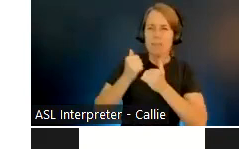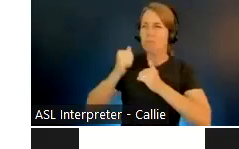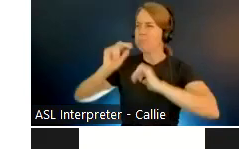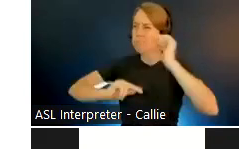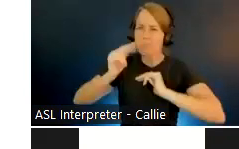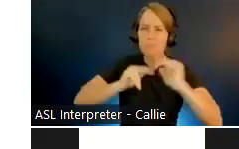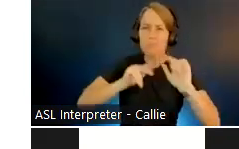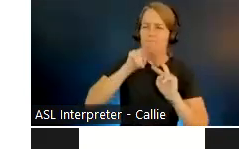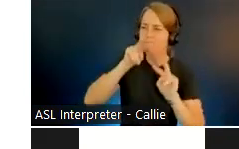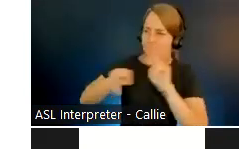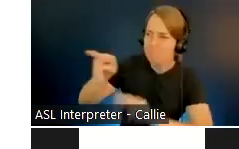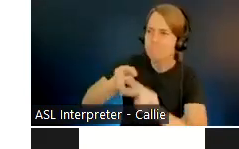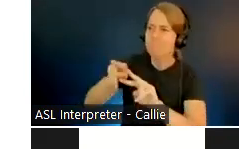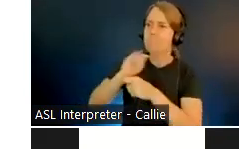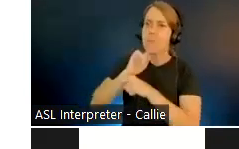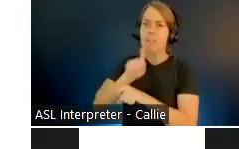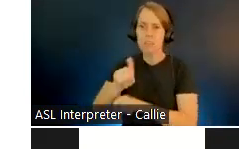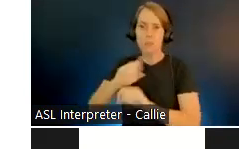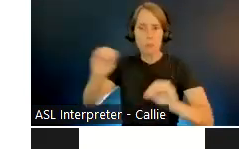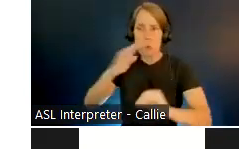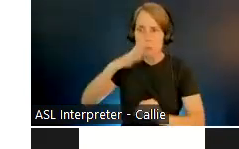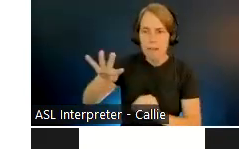on behalf of people with disabilities.